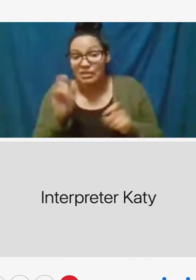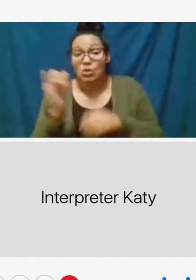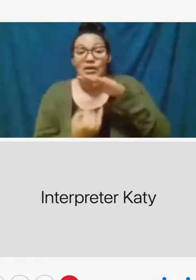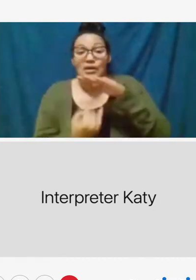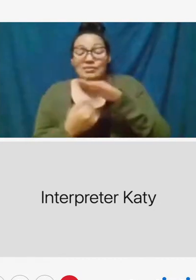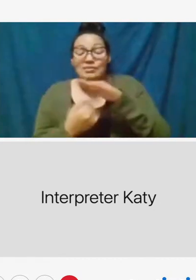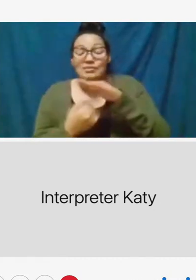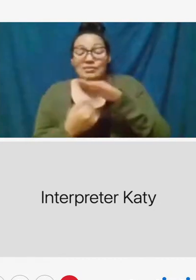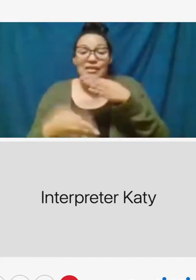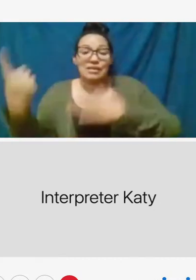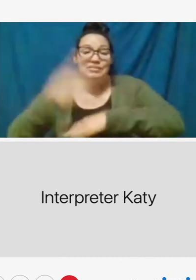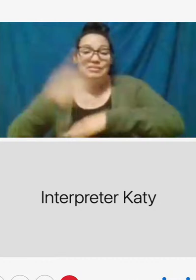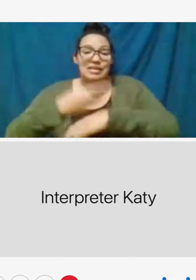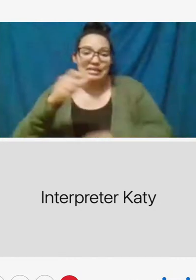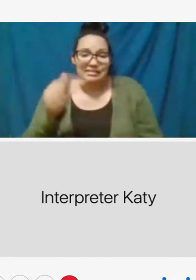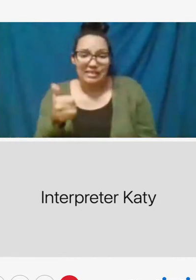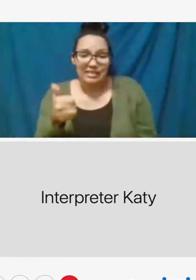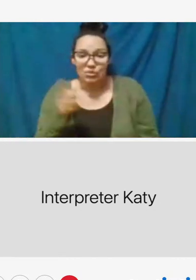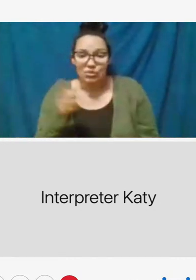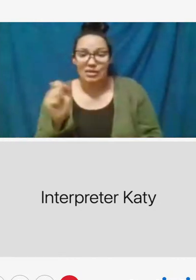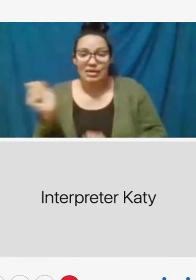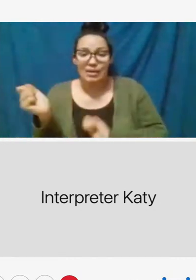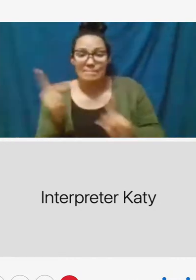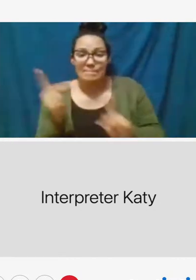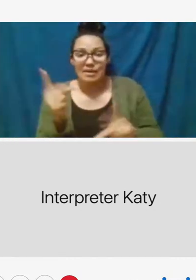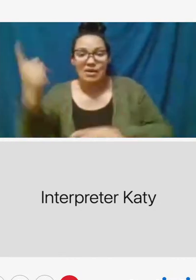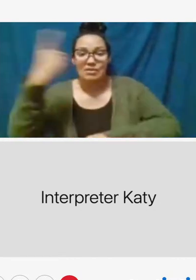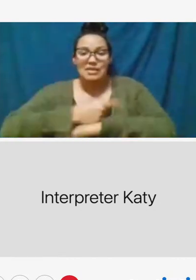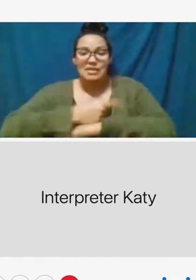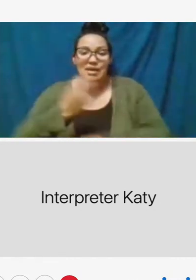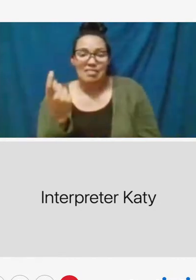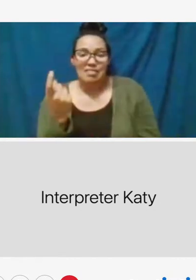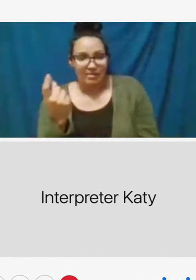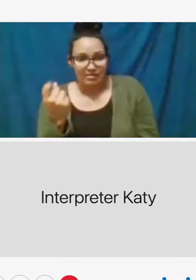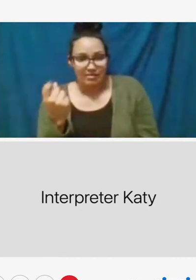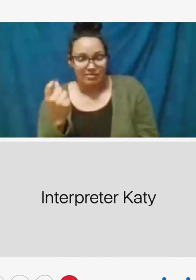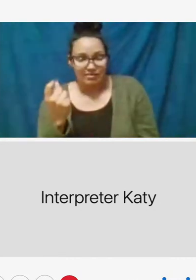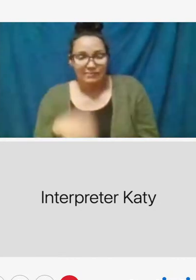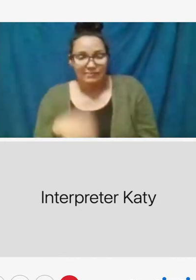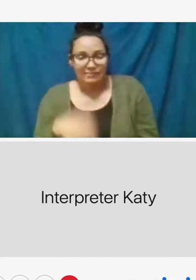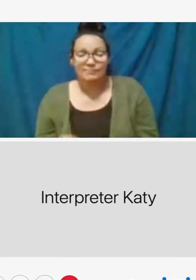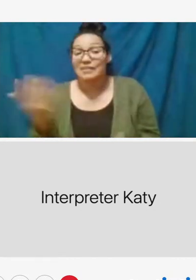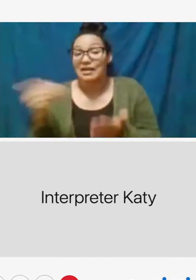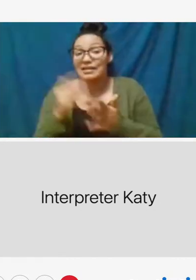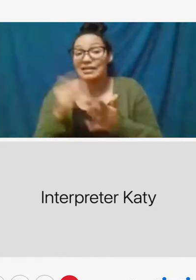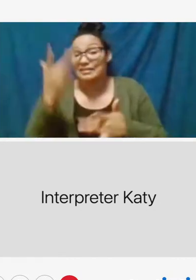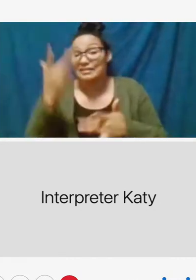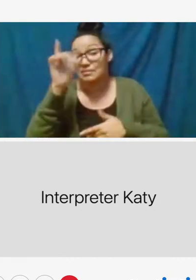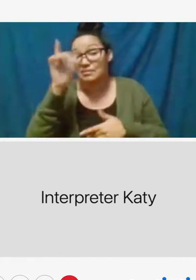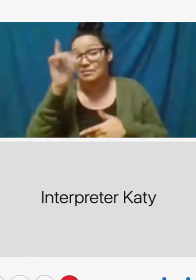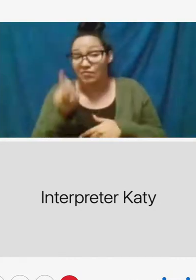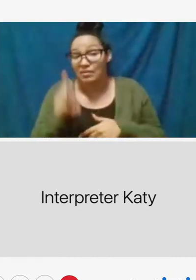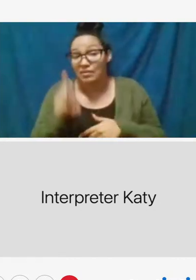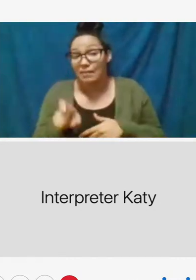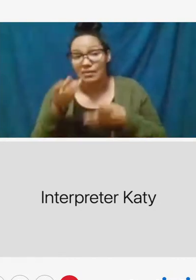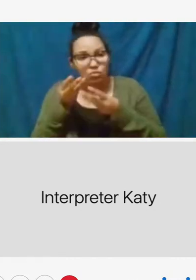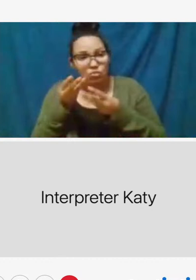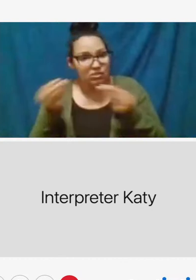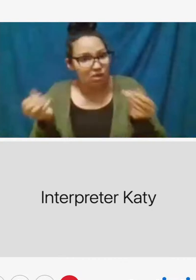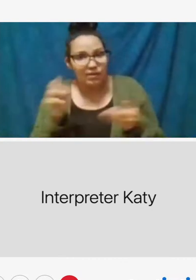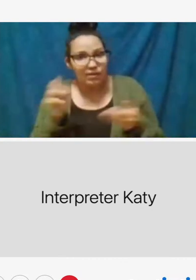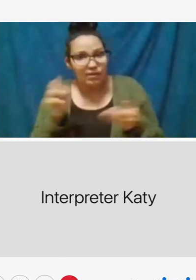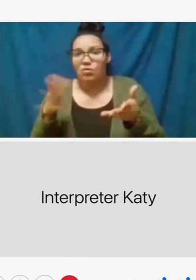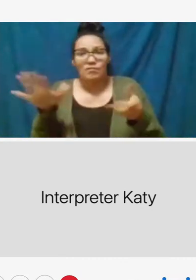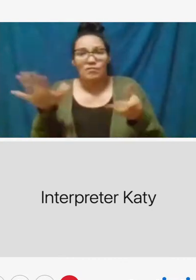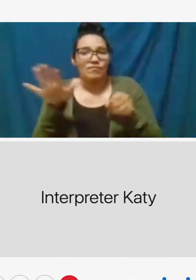day 10 and you can return to work on day 11 and once again symptoms have to be resolving or gone any